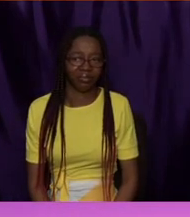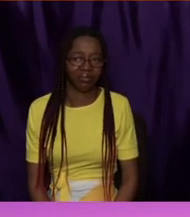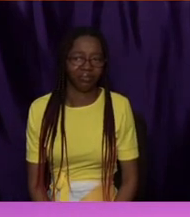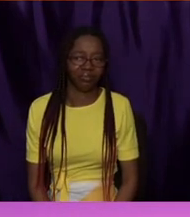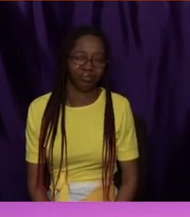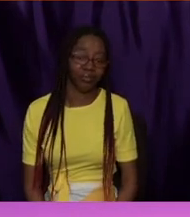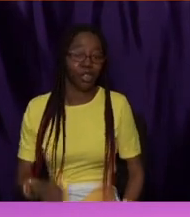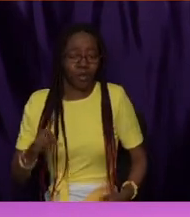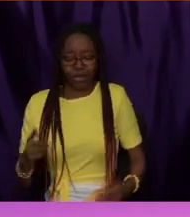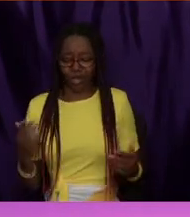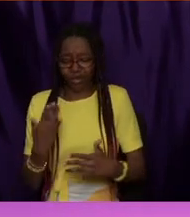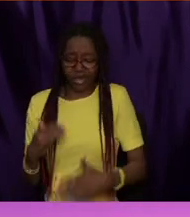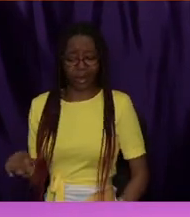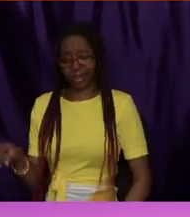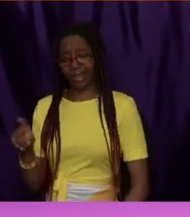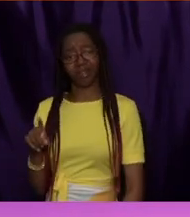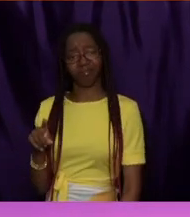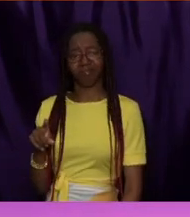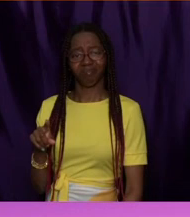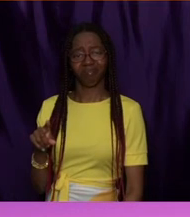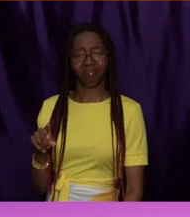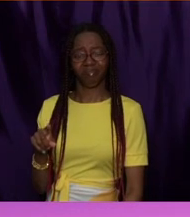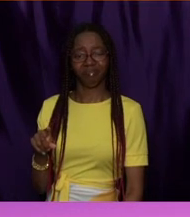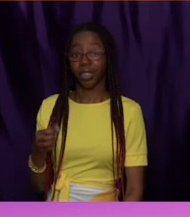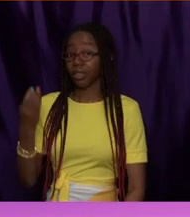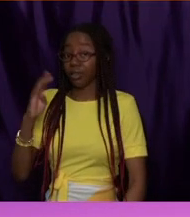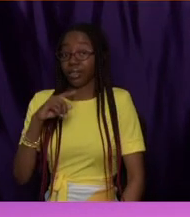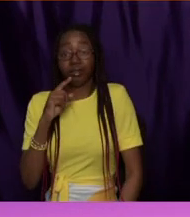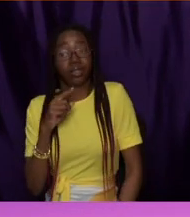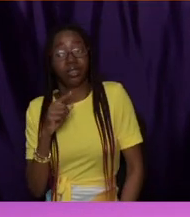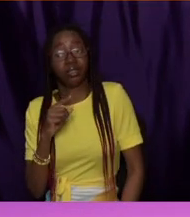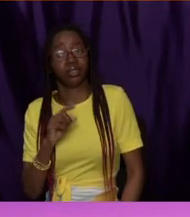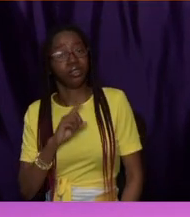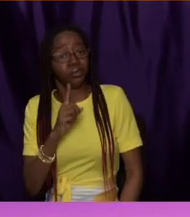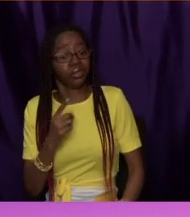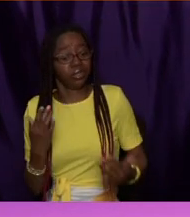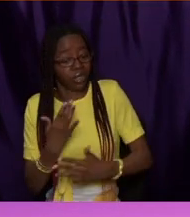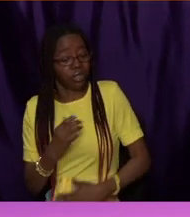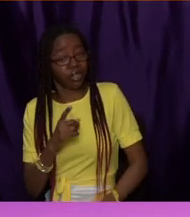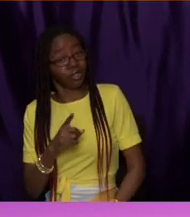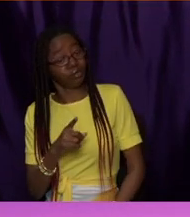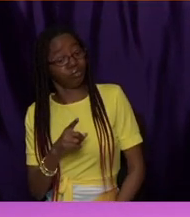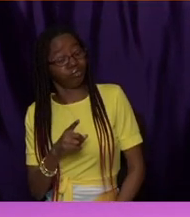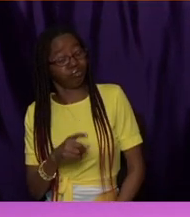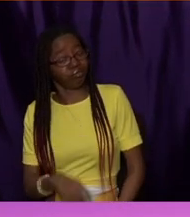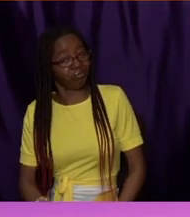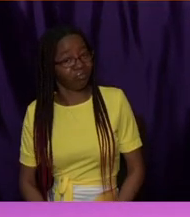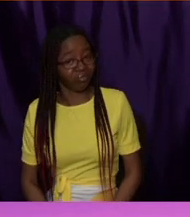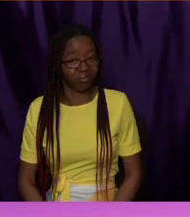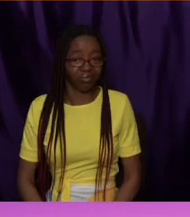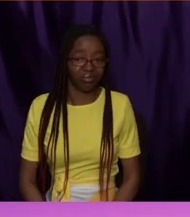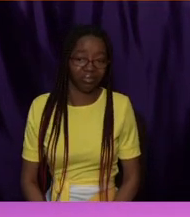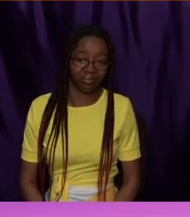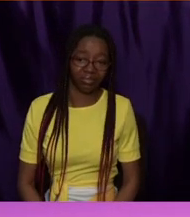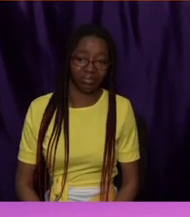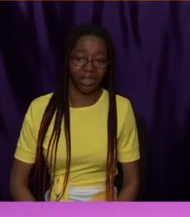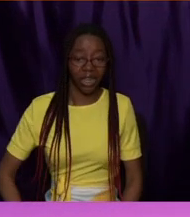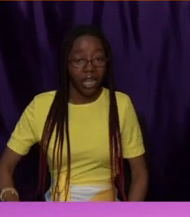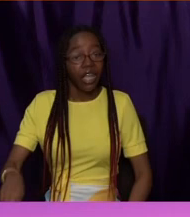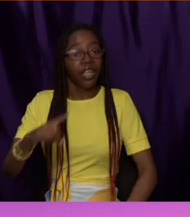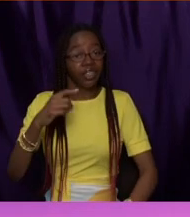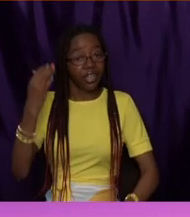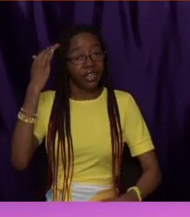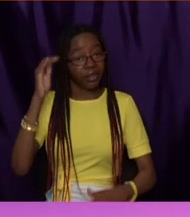You scared of them. God says, really, they scared of you. But they know they